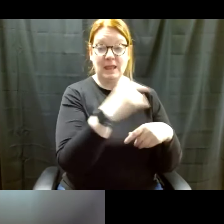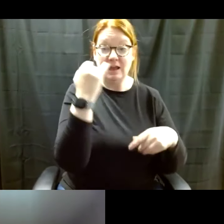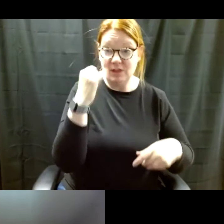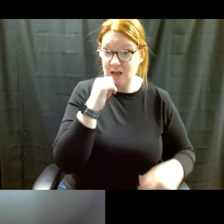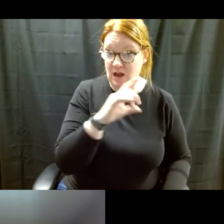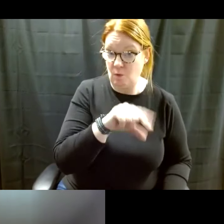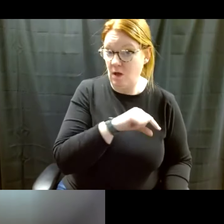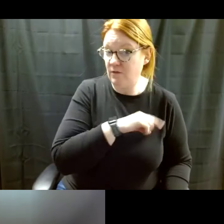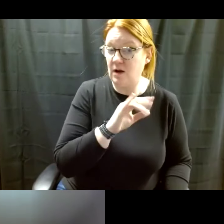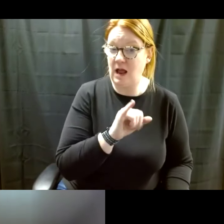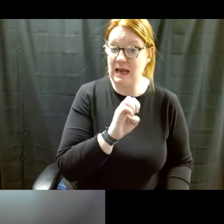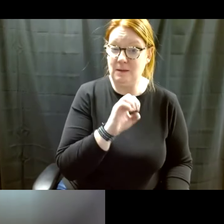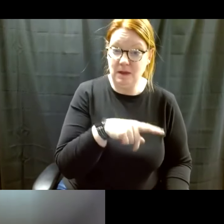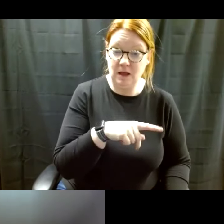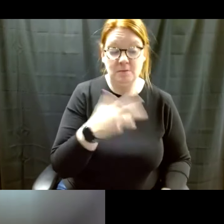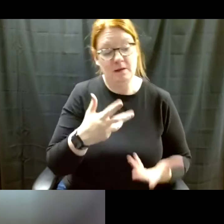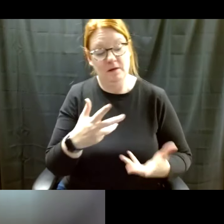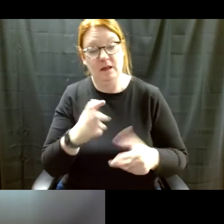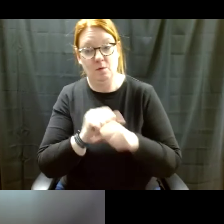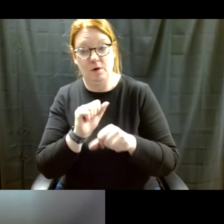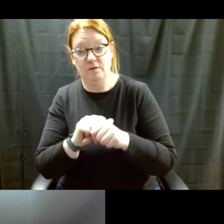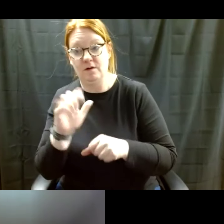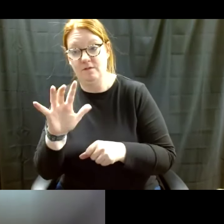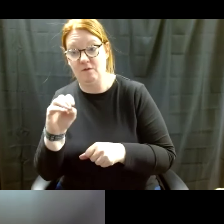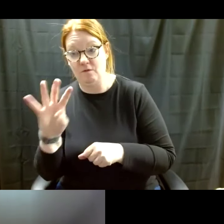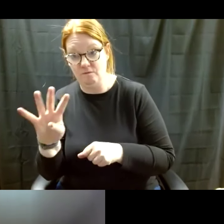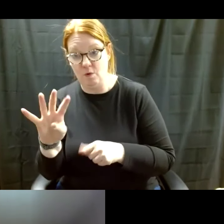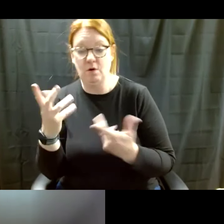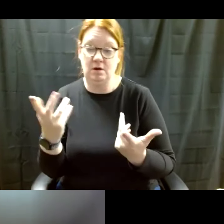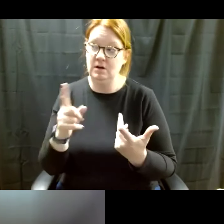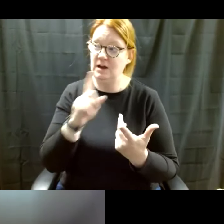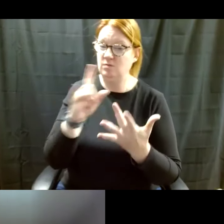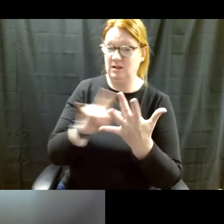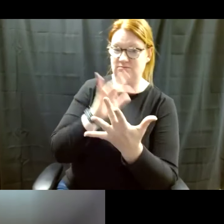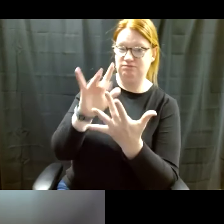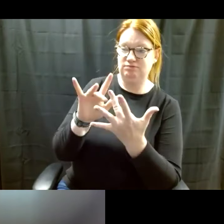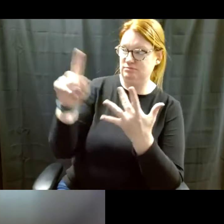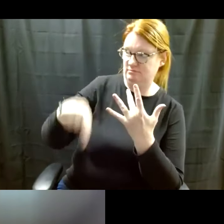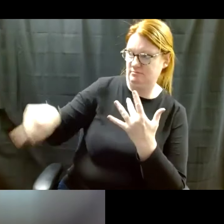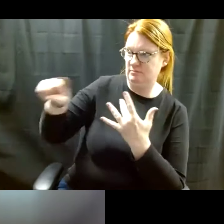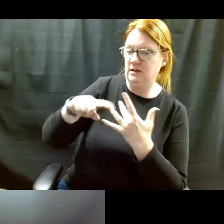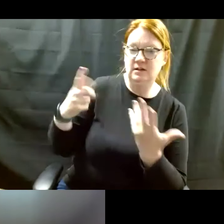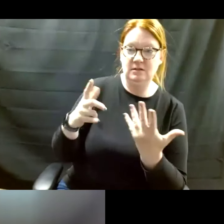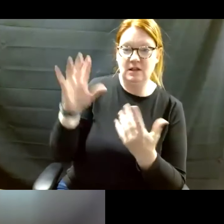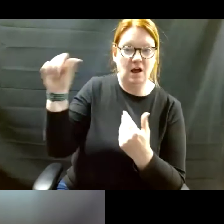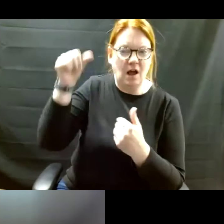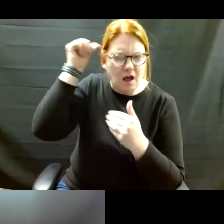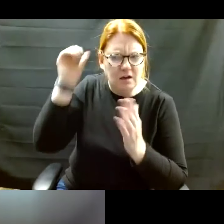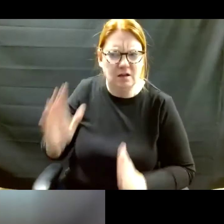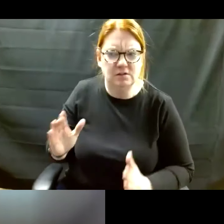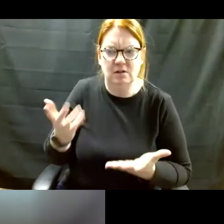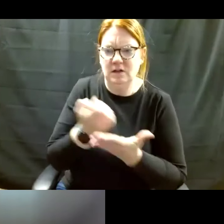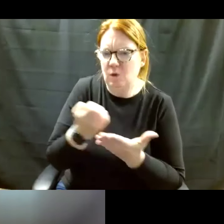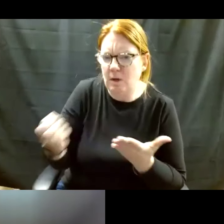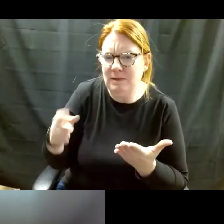IEPs, they might be on a 504, talking to a 504 coordinator, getting them in touch with the audiologist, what kind of equipment